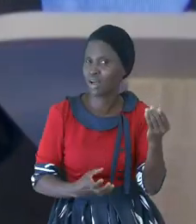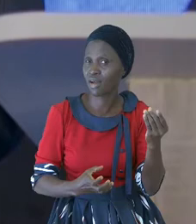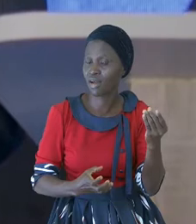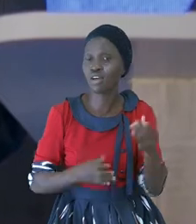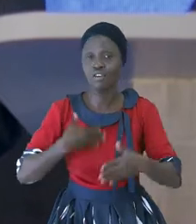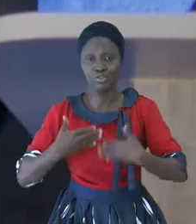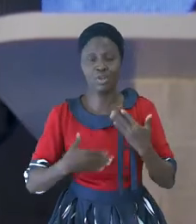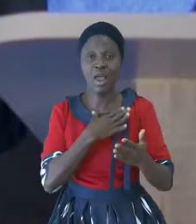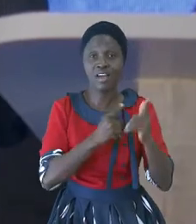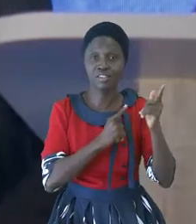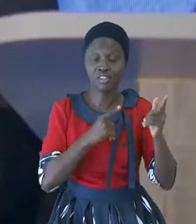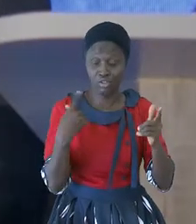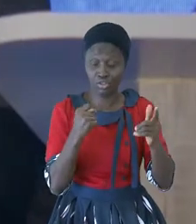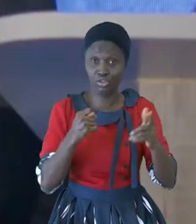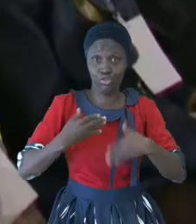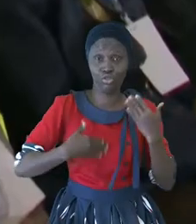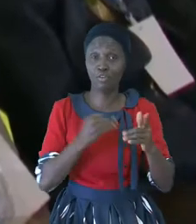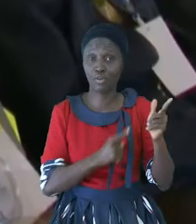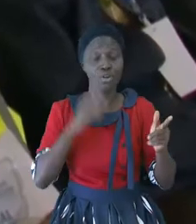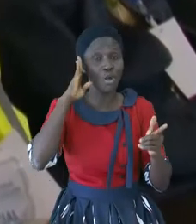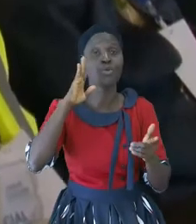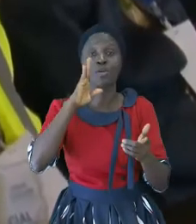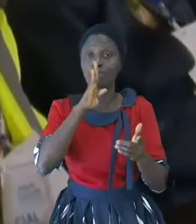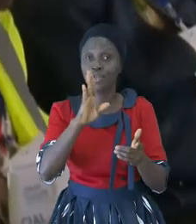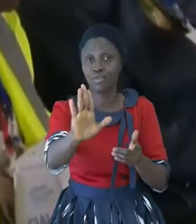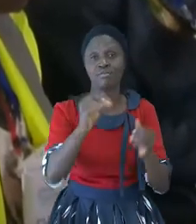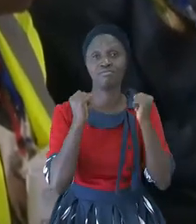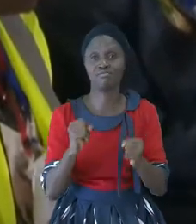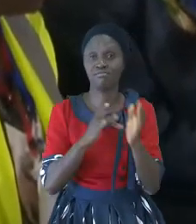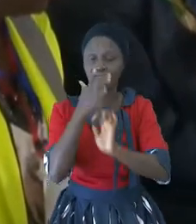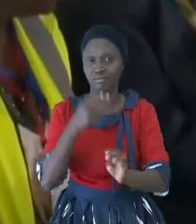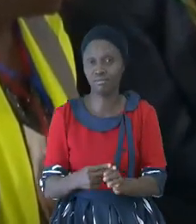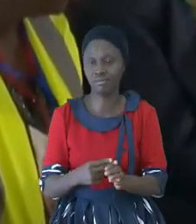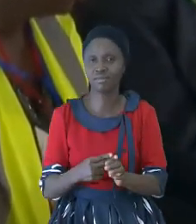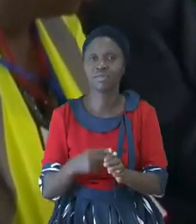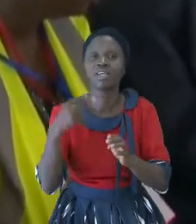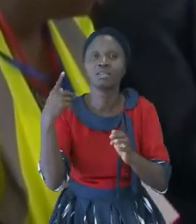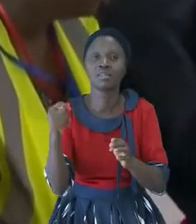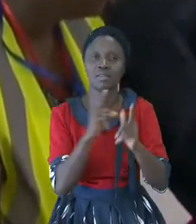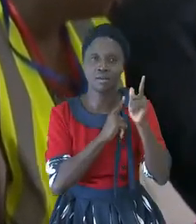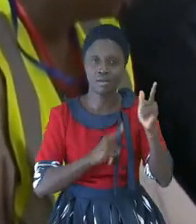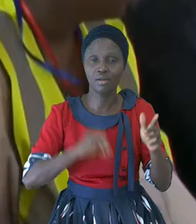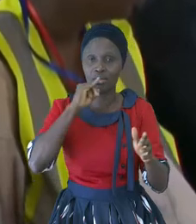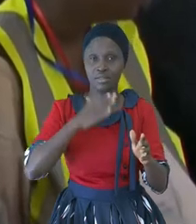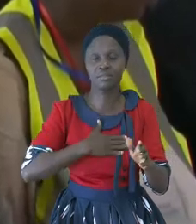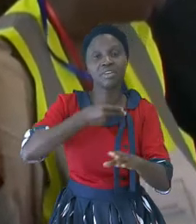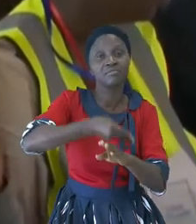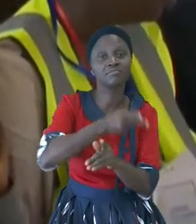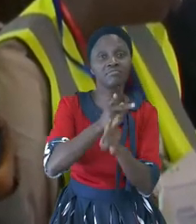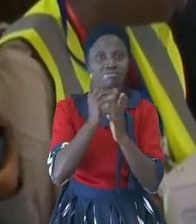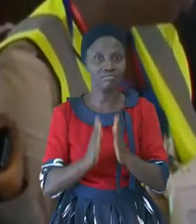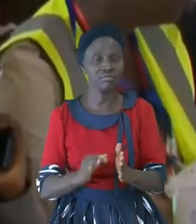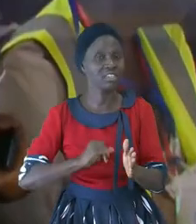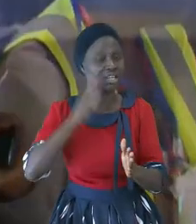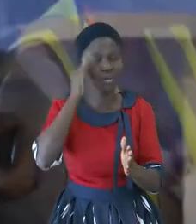Lord will be your strength in Jesus' name. The Lord is my shepherd, I will not lack the